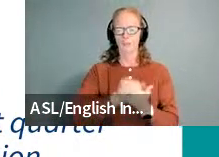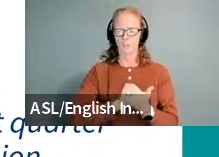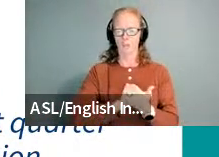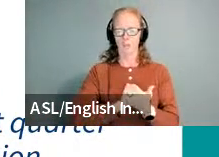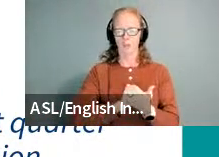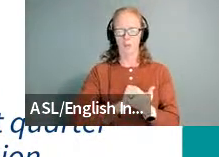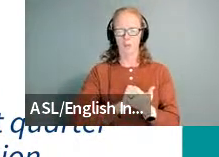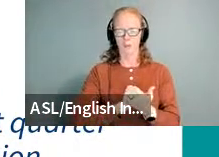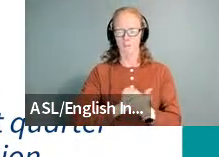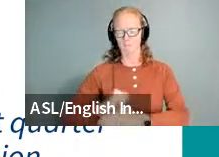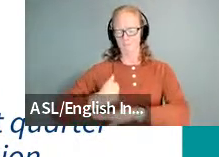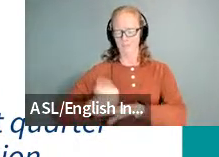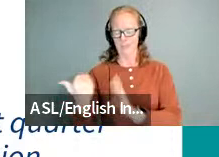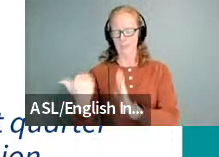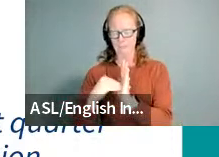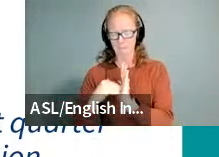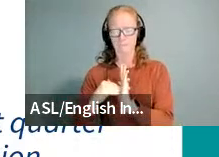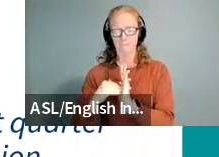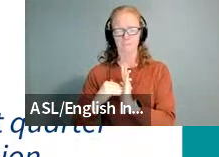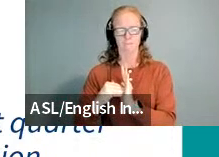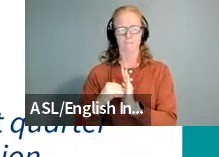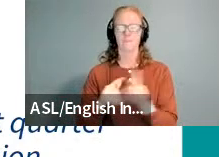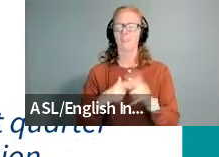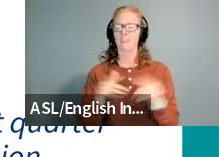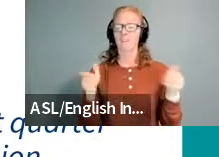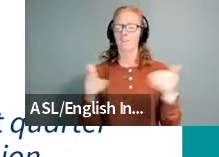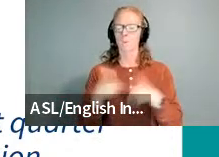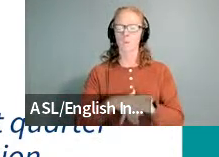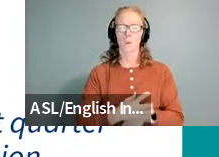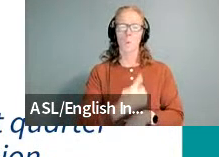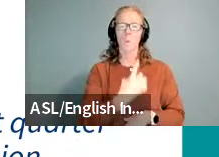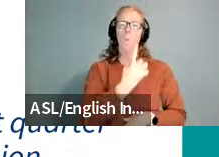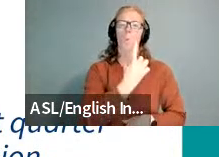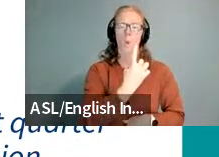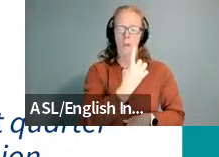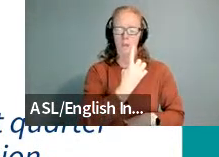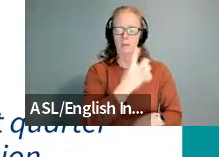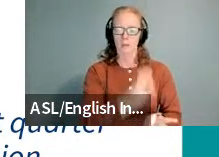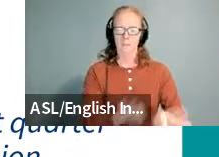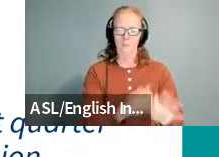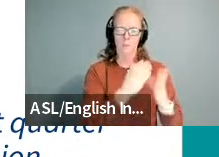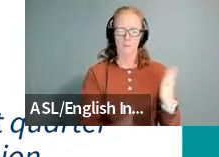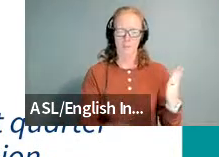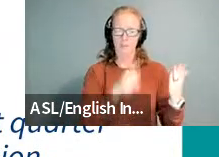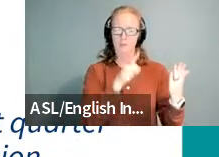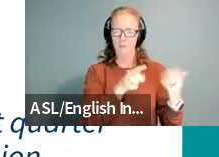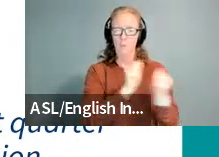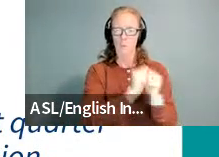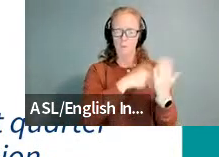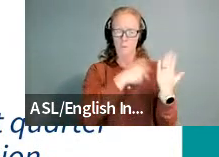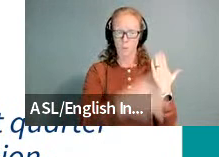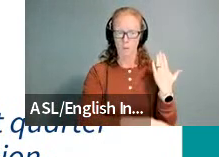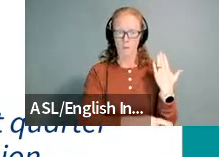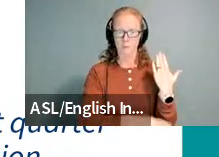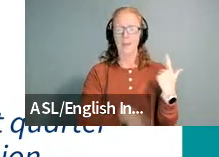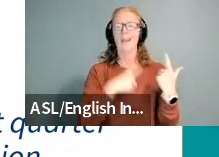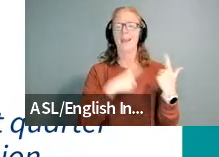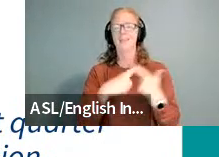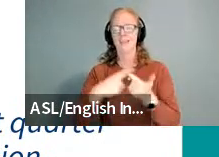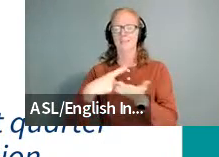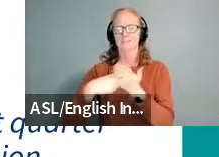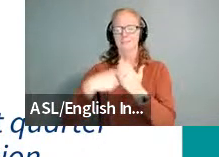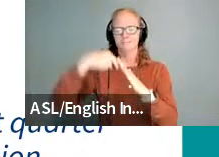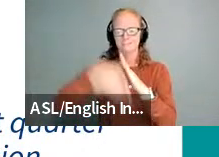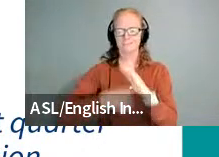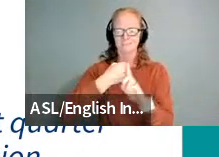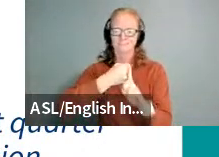trying to focus on presenting one key element of what's happening with the program to allow for more dialogue